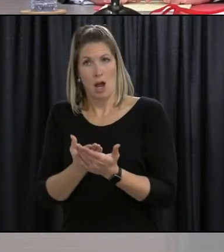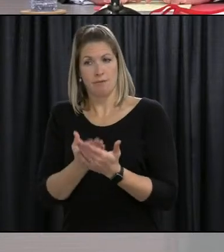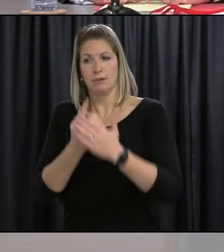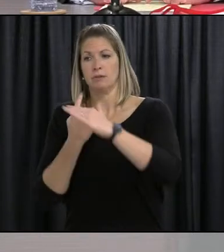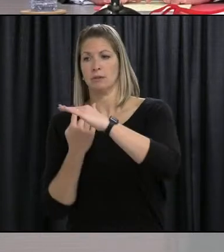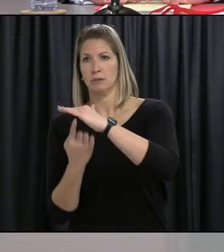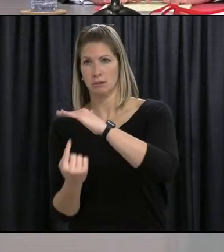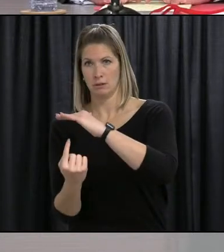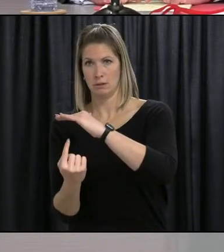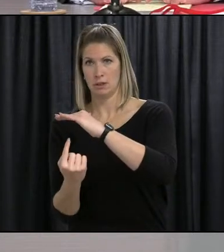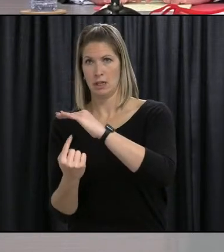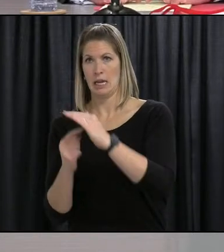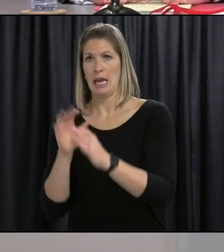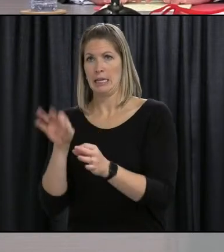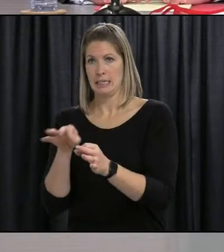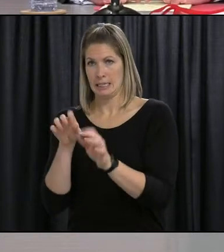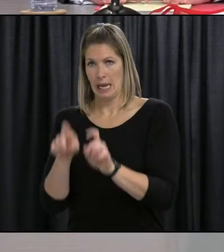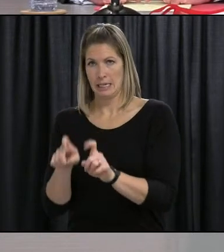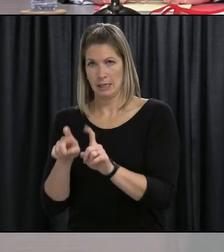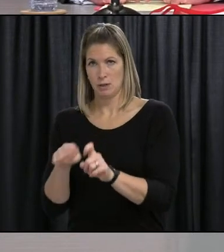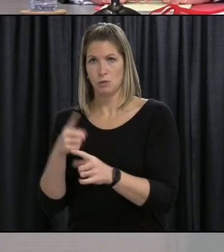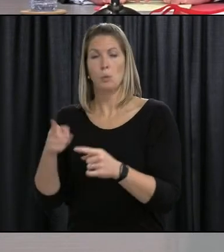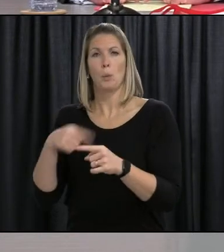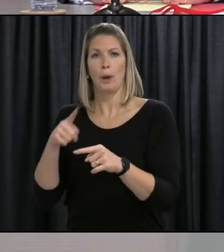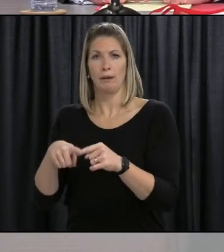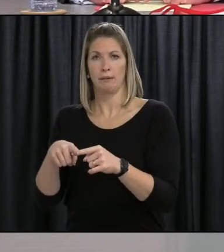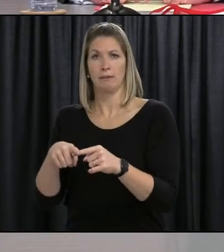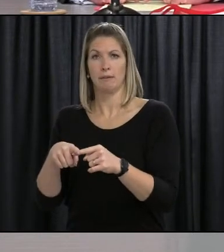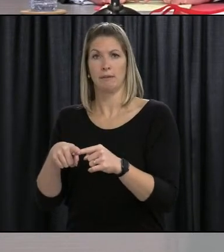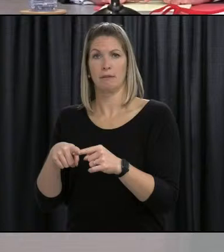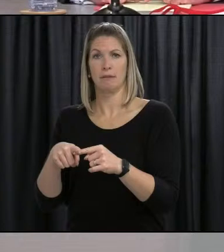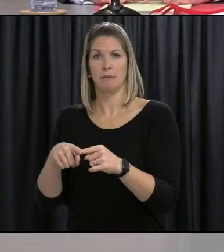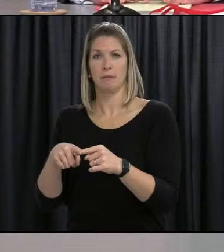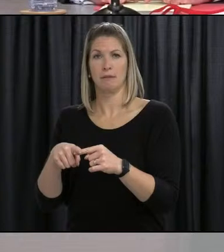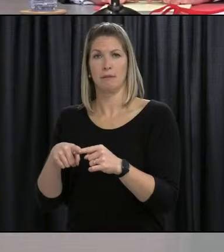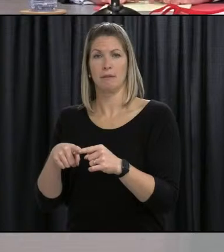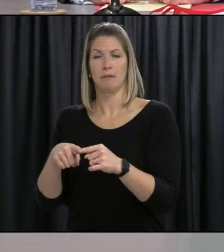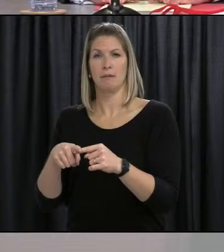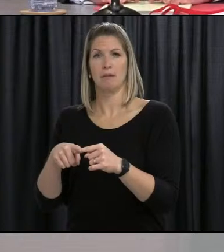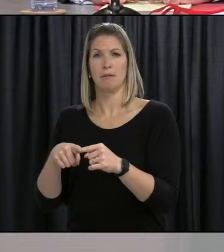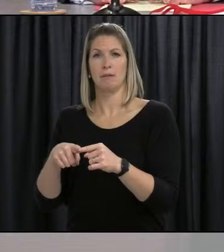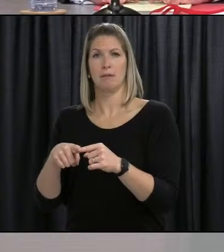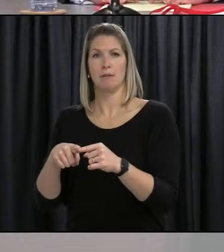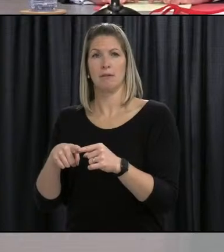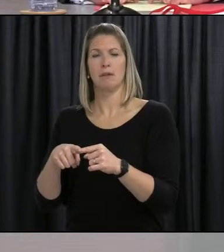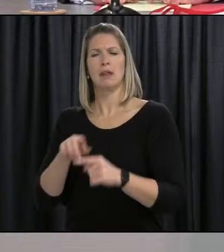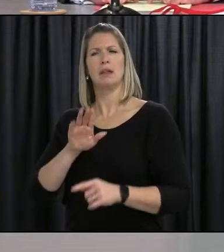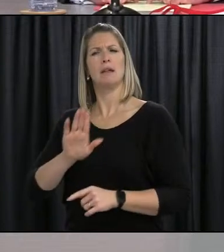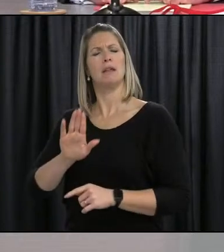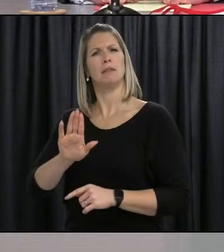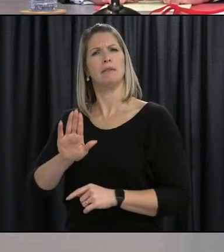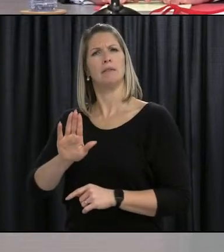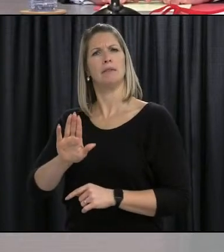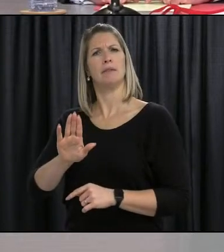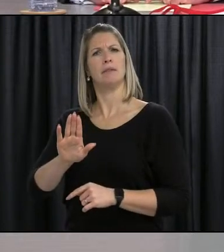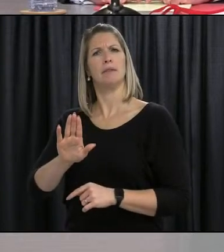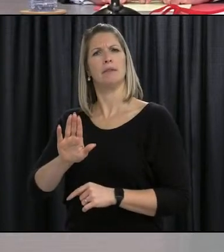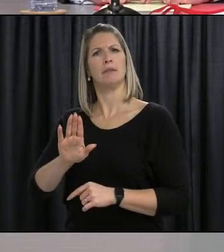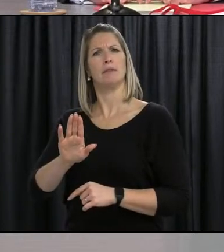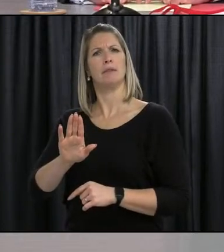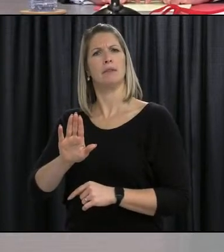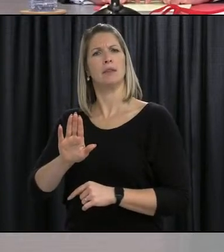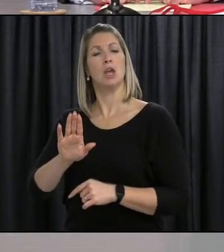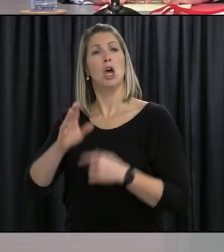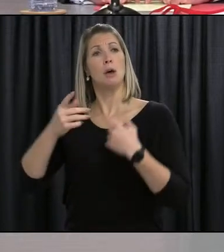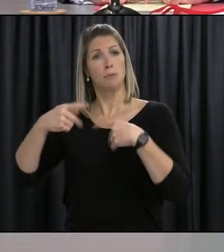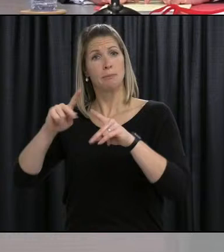isolation. How much of a concern does that present for you, considering these are people who were allowed to then end their isolation